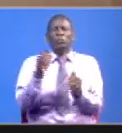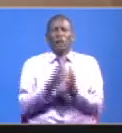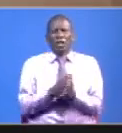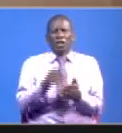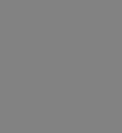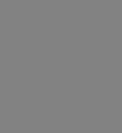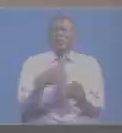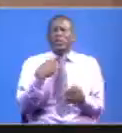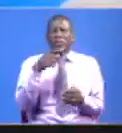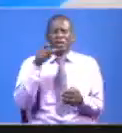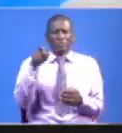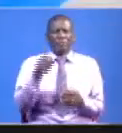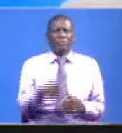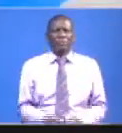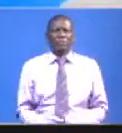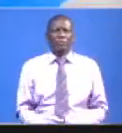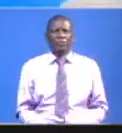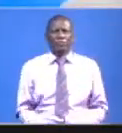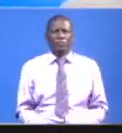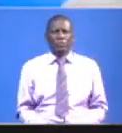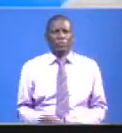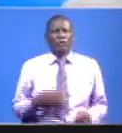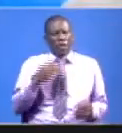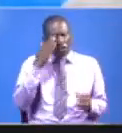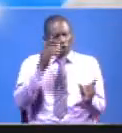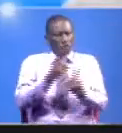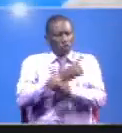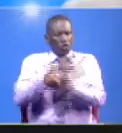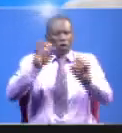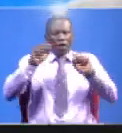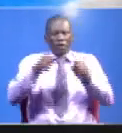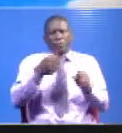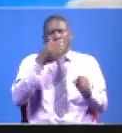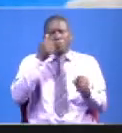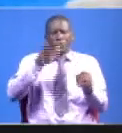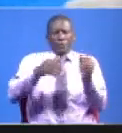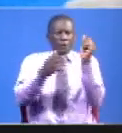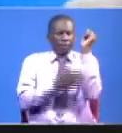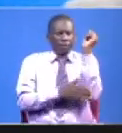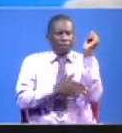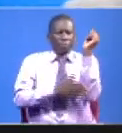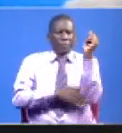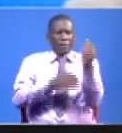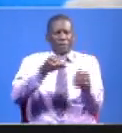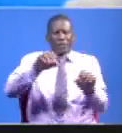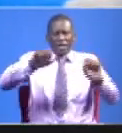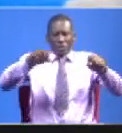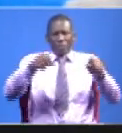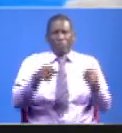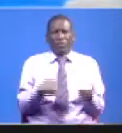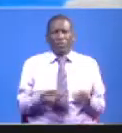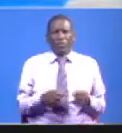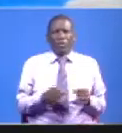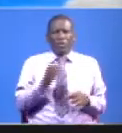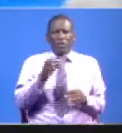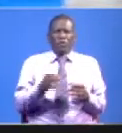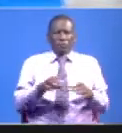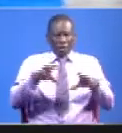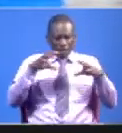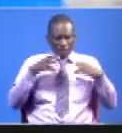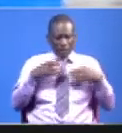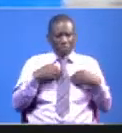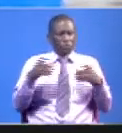and this is what he had to say. I think that a no deal is better than a bad deal at this COP, because if we're going to